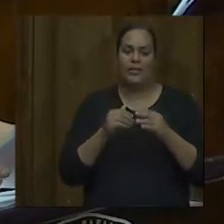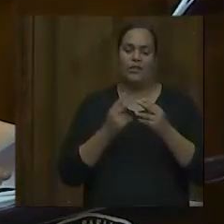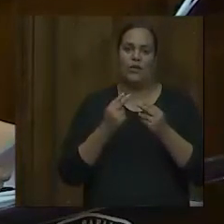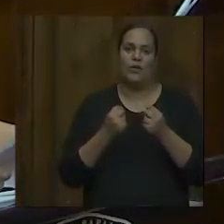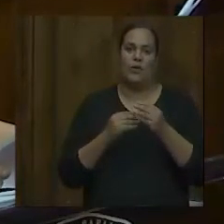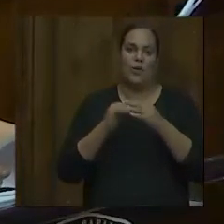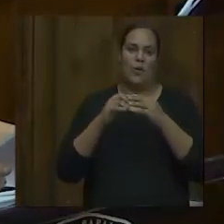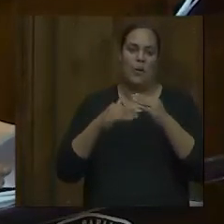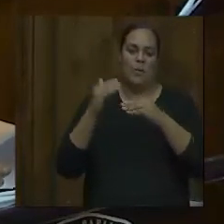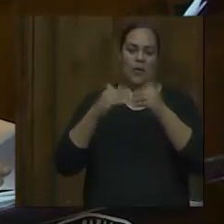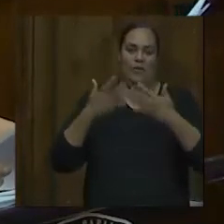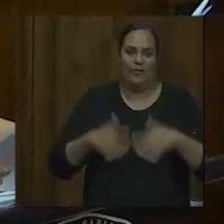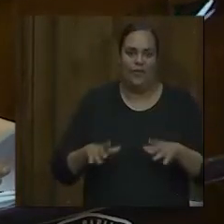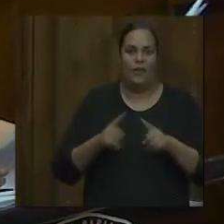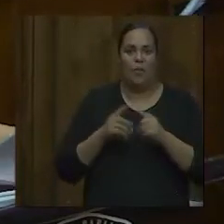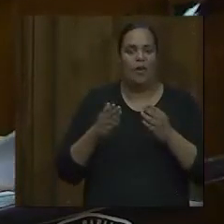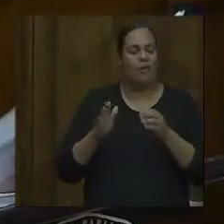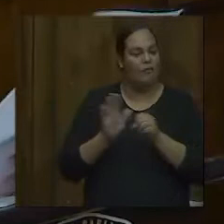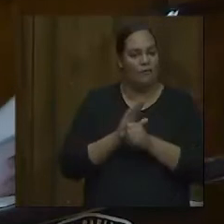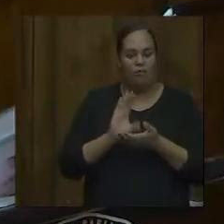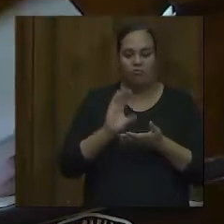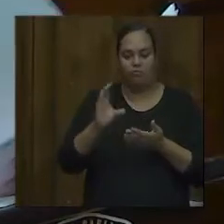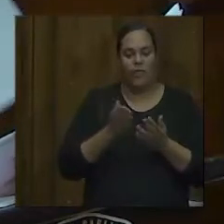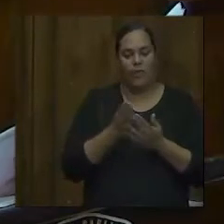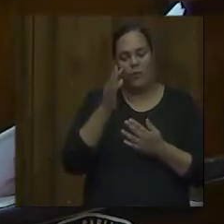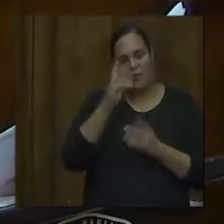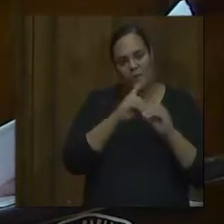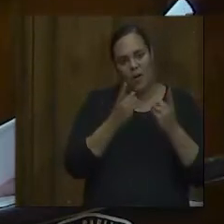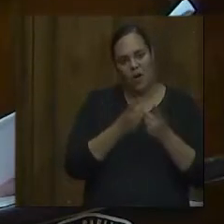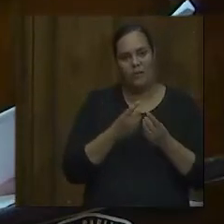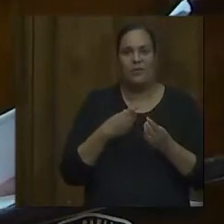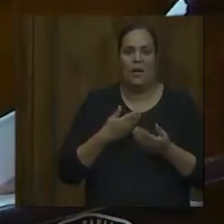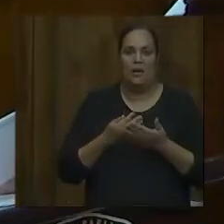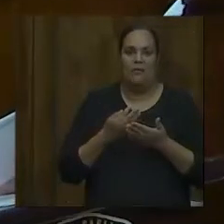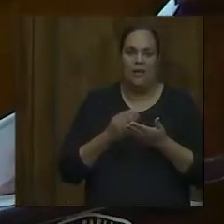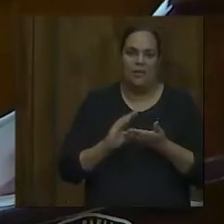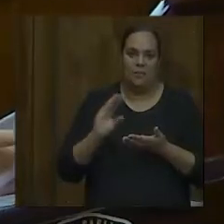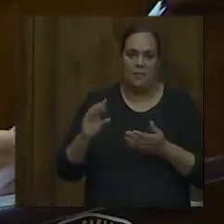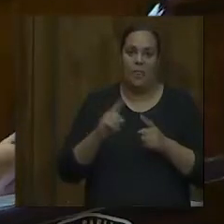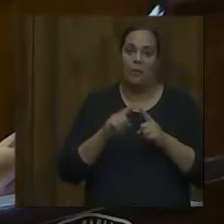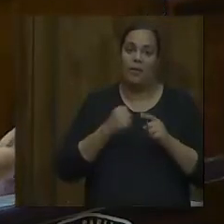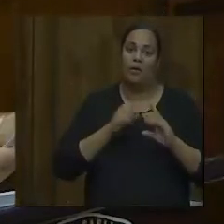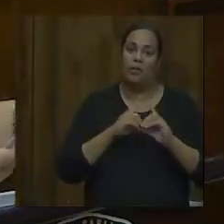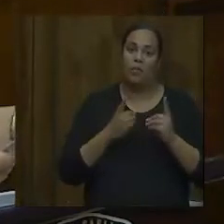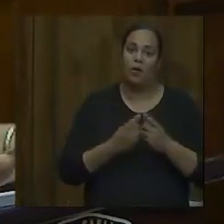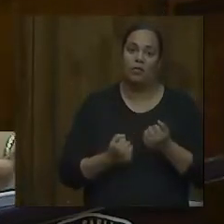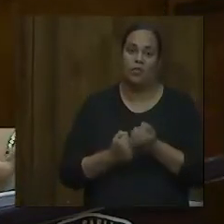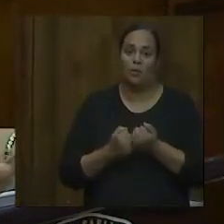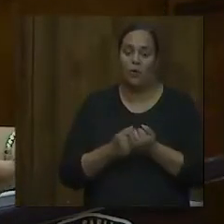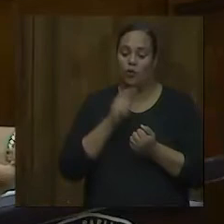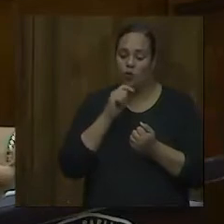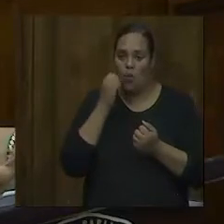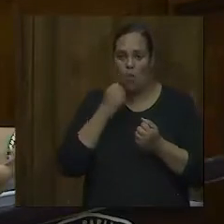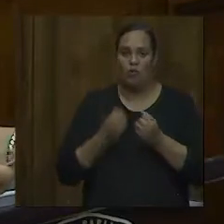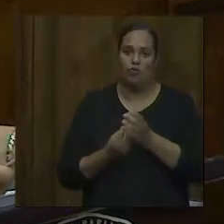of them were full funding from the department's conditional grant. Speaker, our department supports the holistic growth